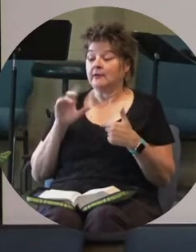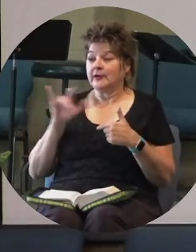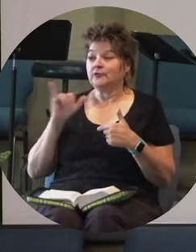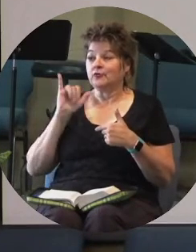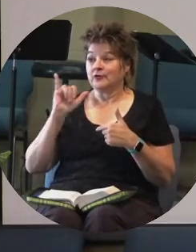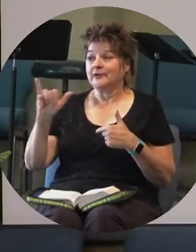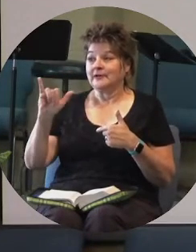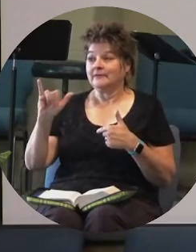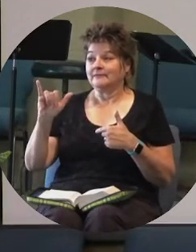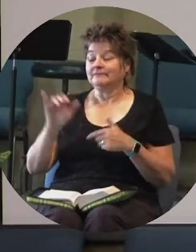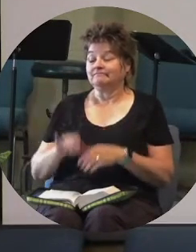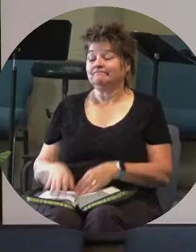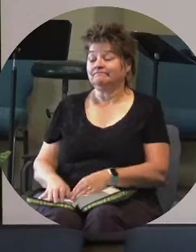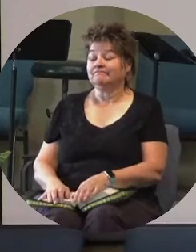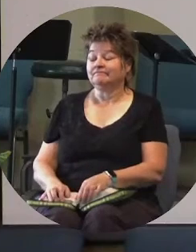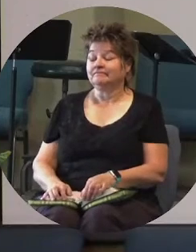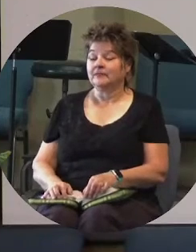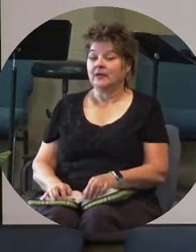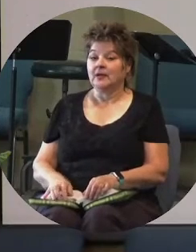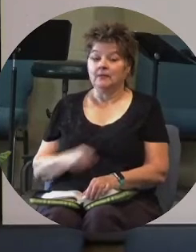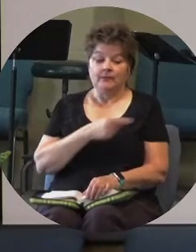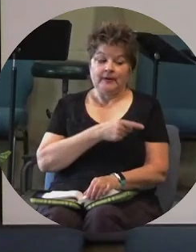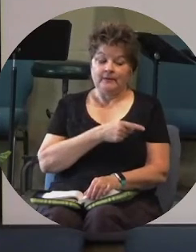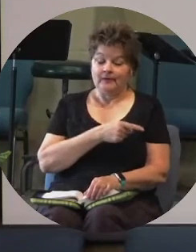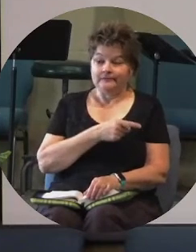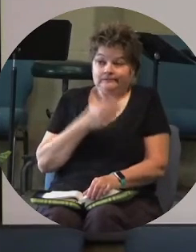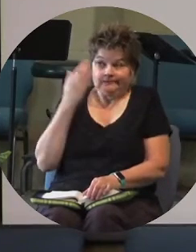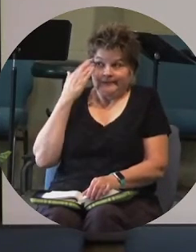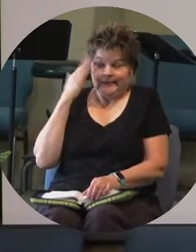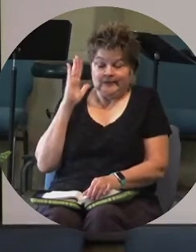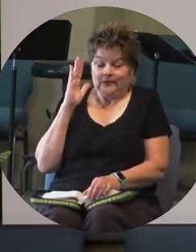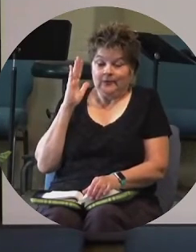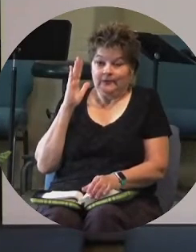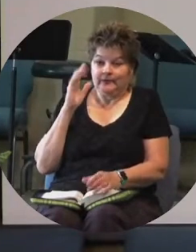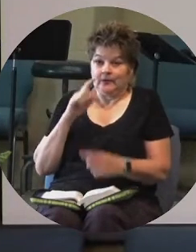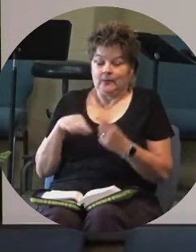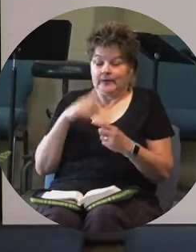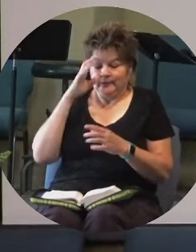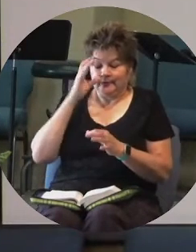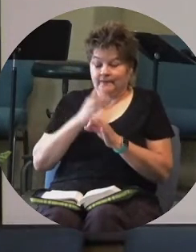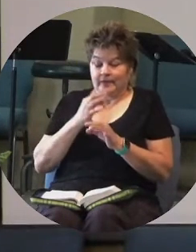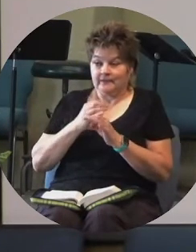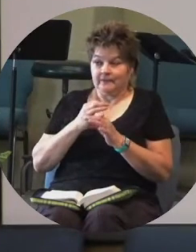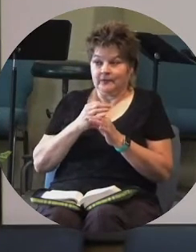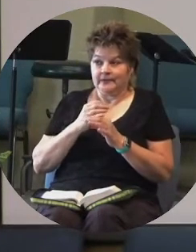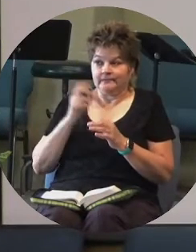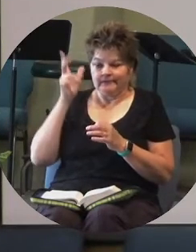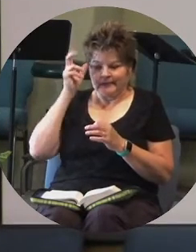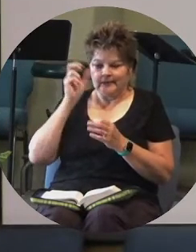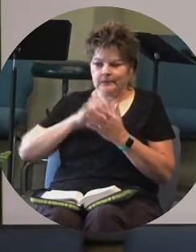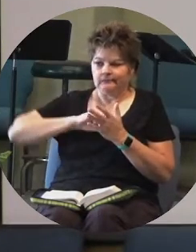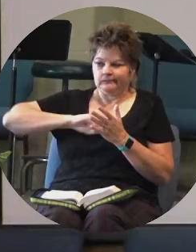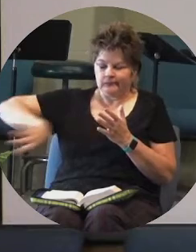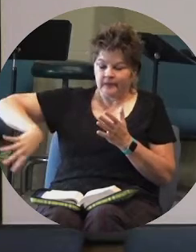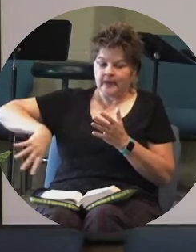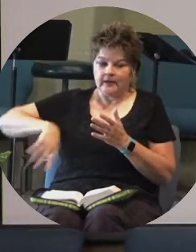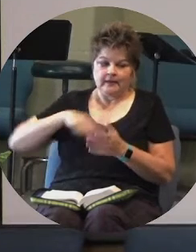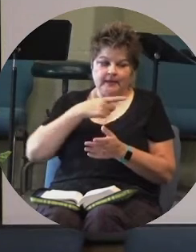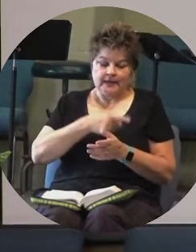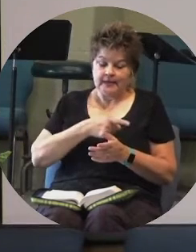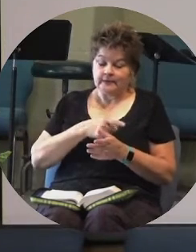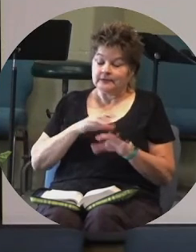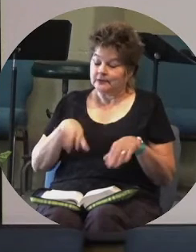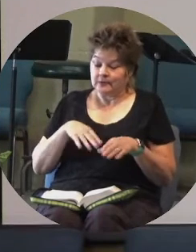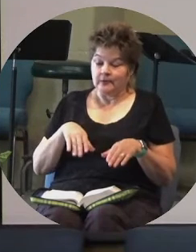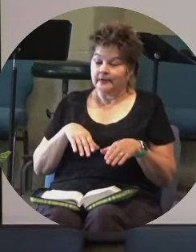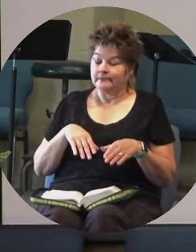forever. But Paul didn't know that when he was faithful in casting out the demon. He was just being